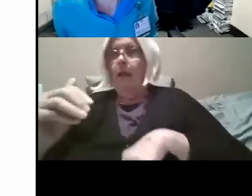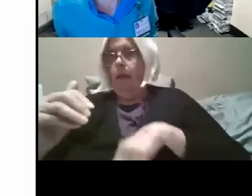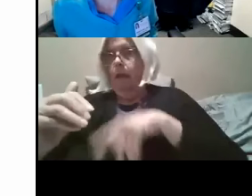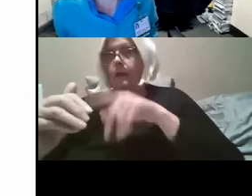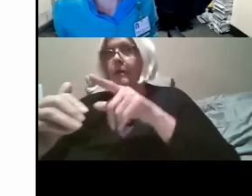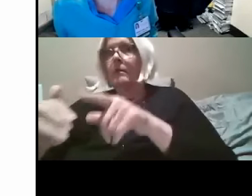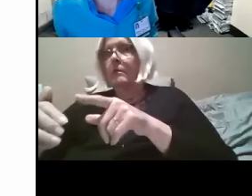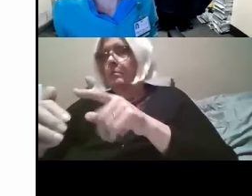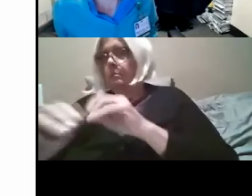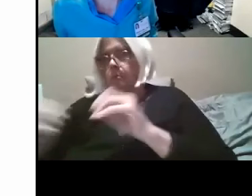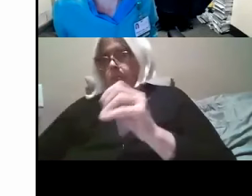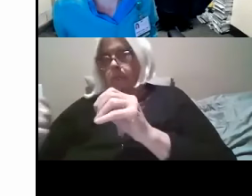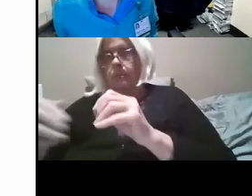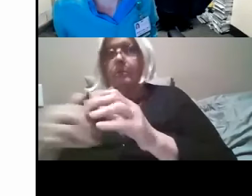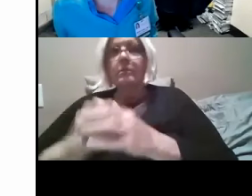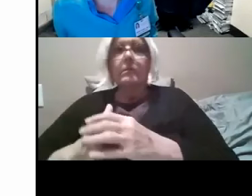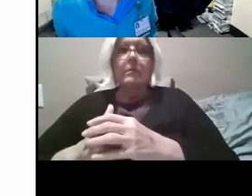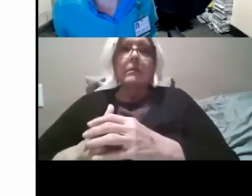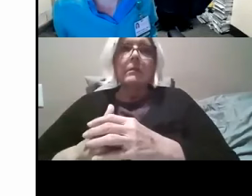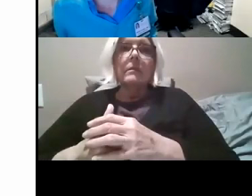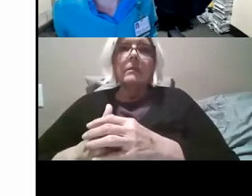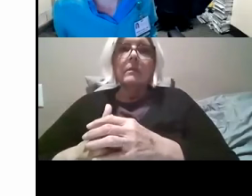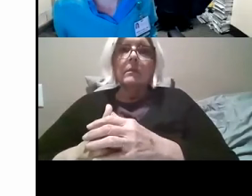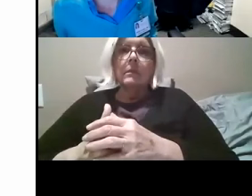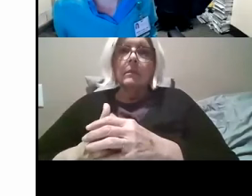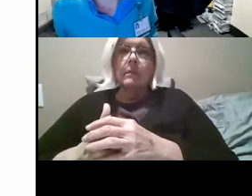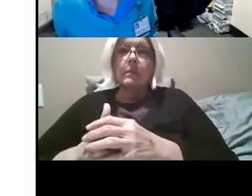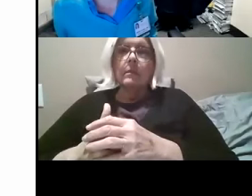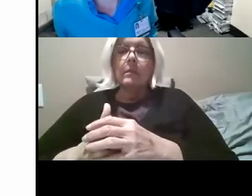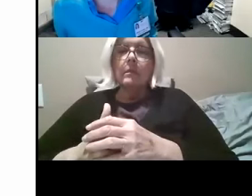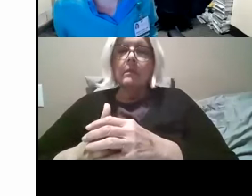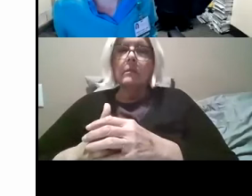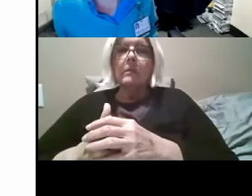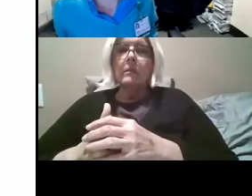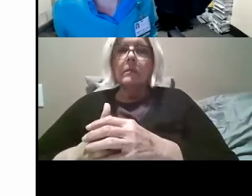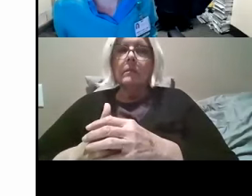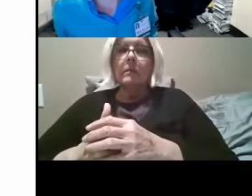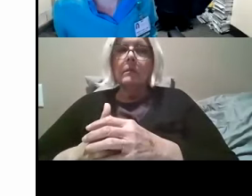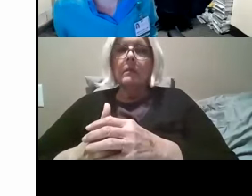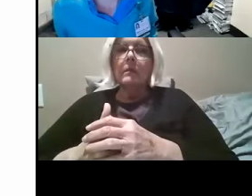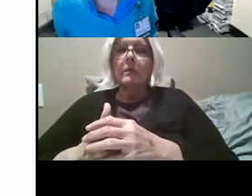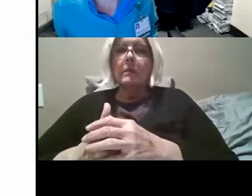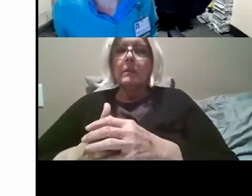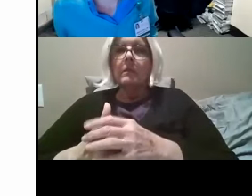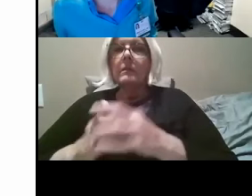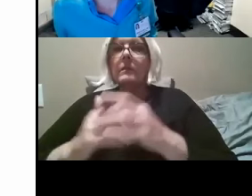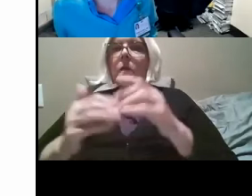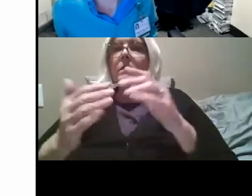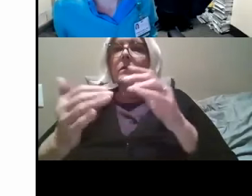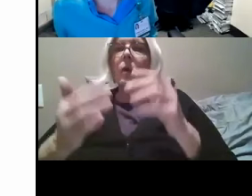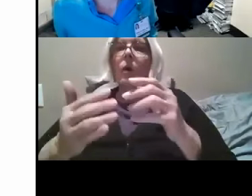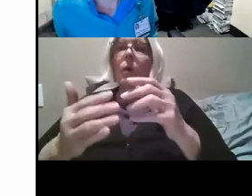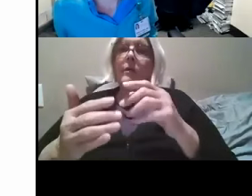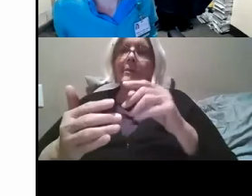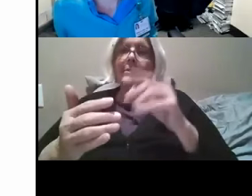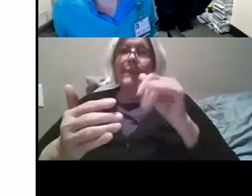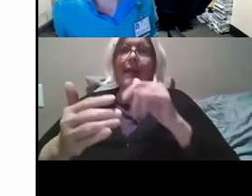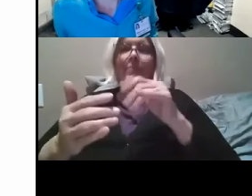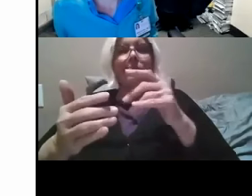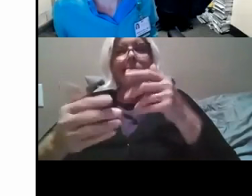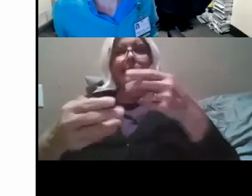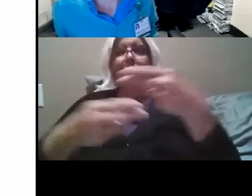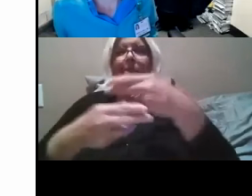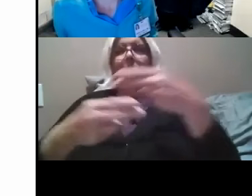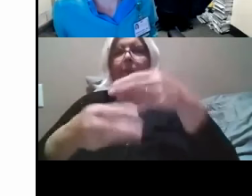This slide talks about why the vaccines based on age and not weight. I kind of talked about that a little